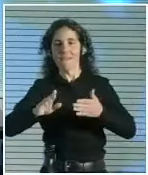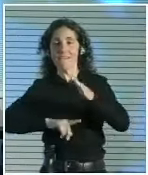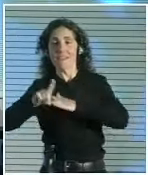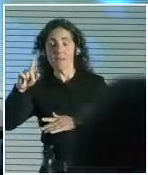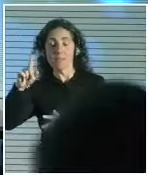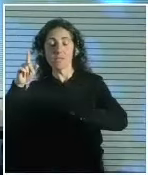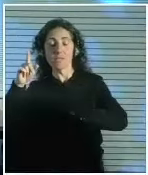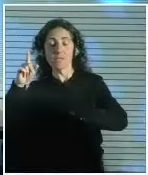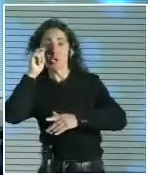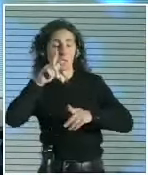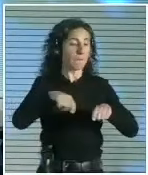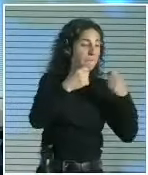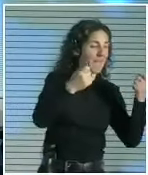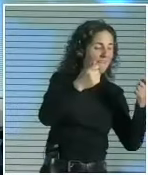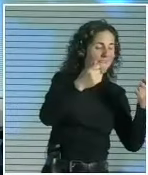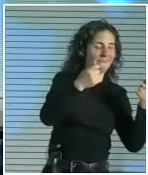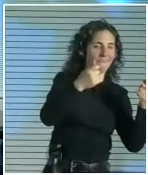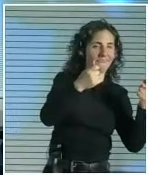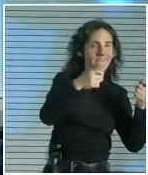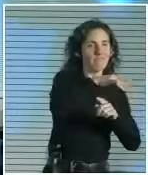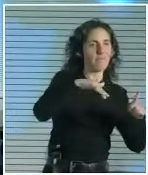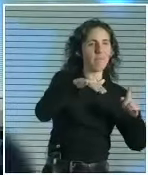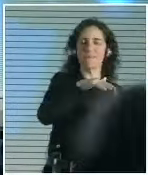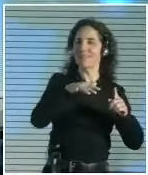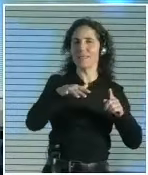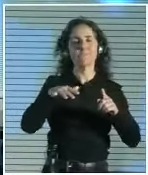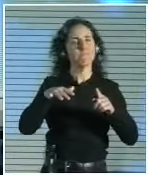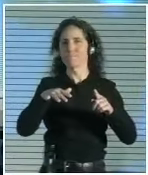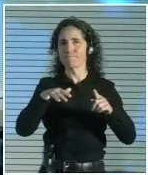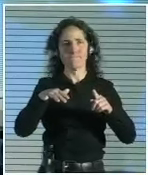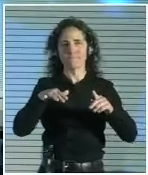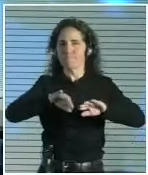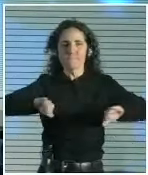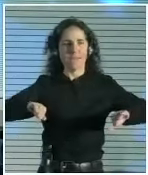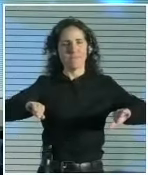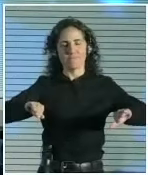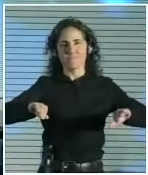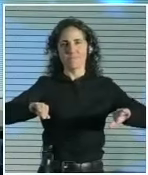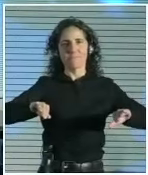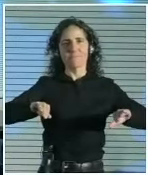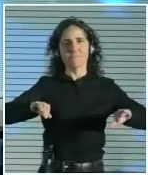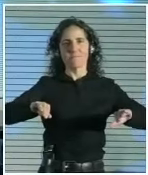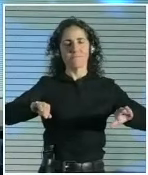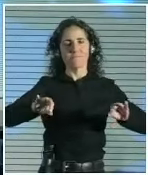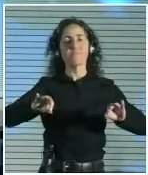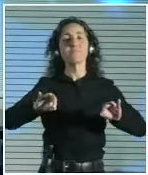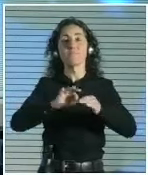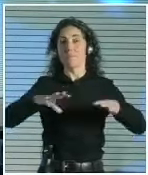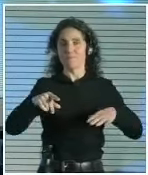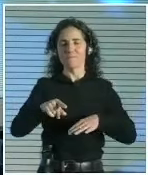really wish to accelerate by translating it into concrete actions. We will have a first